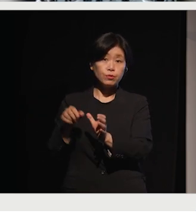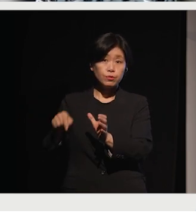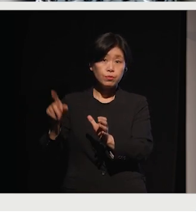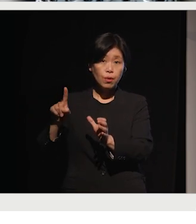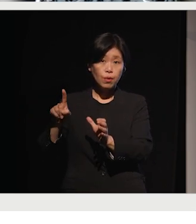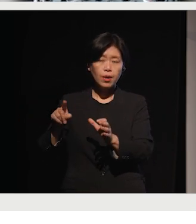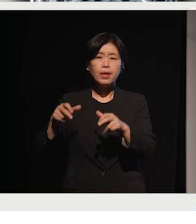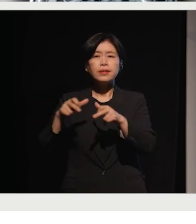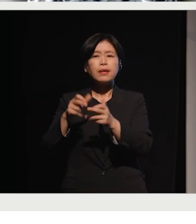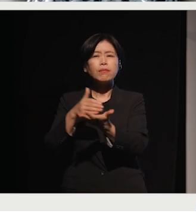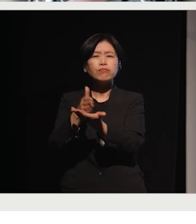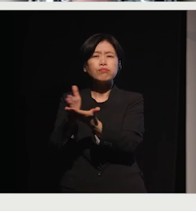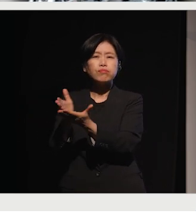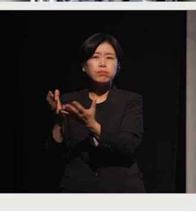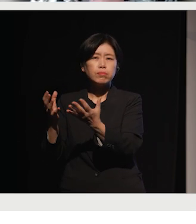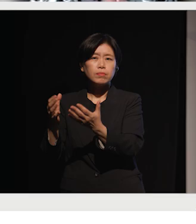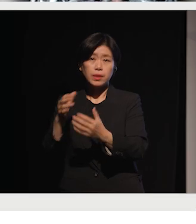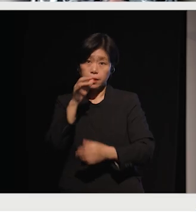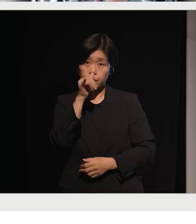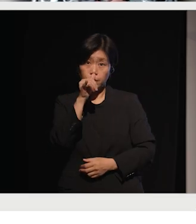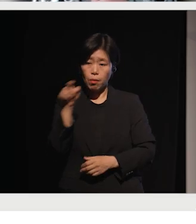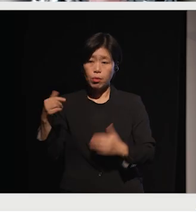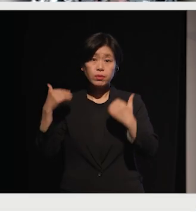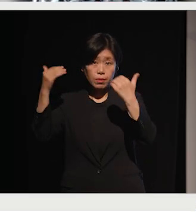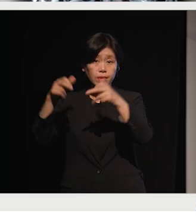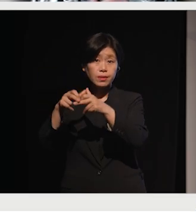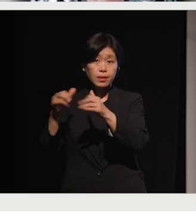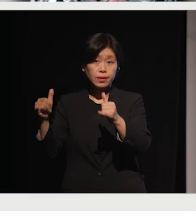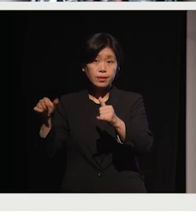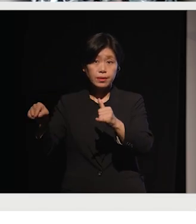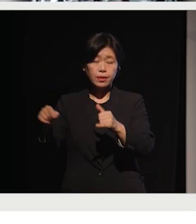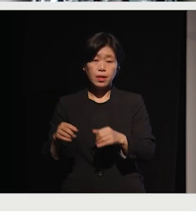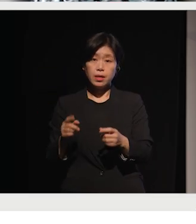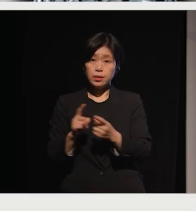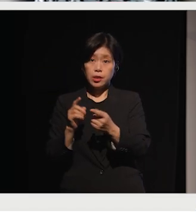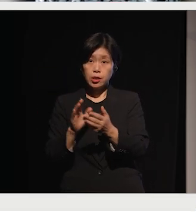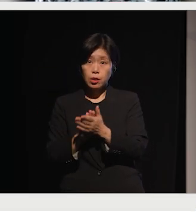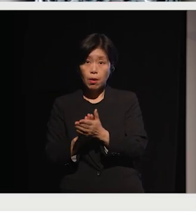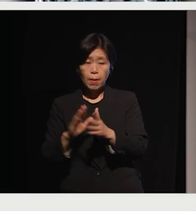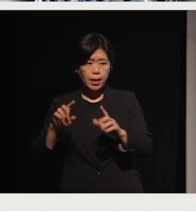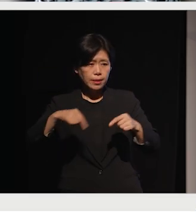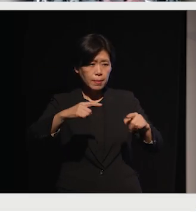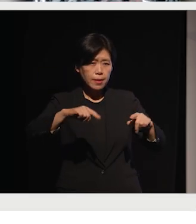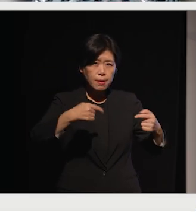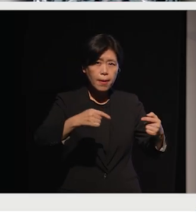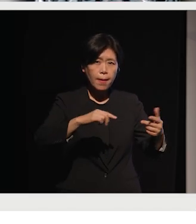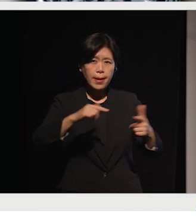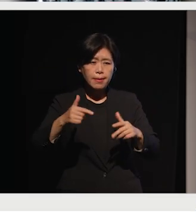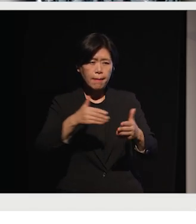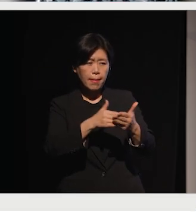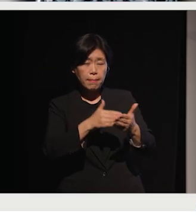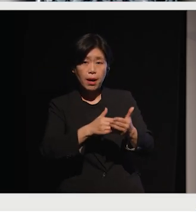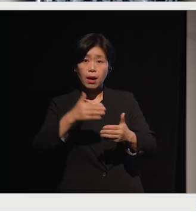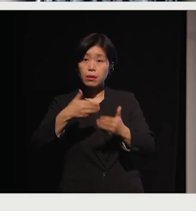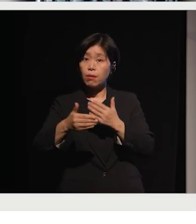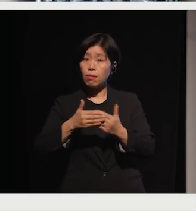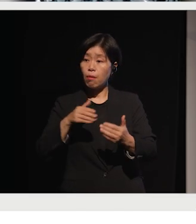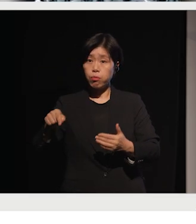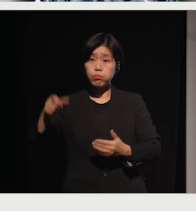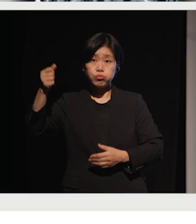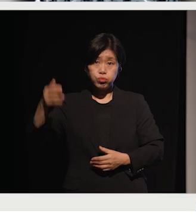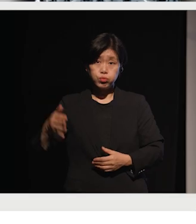disabilities. So they're providing firsthand lived experience as a person with a